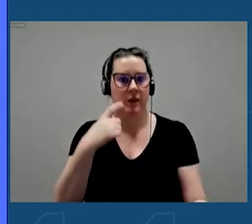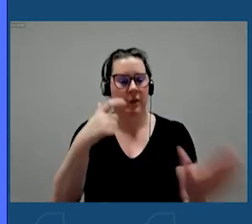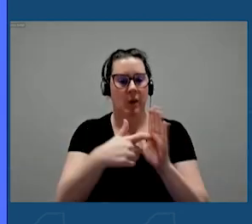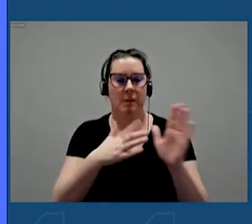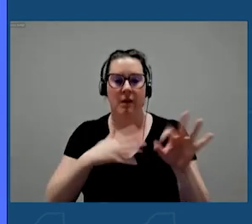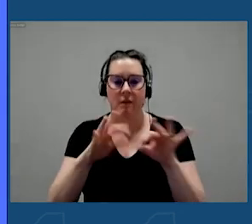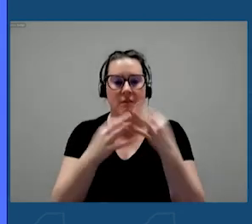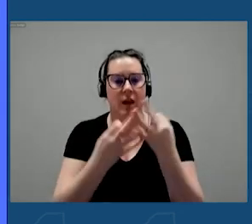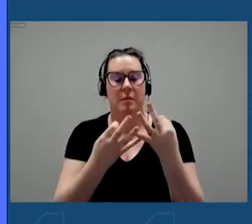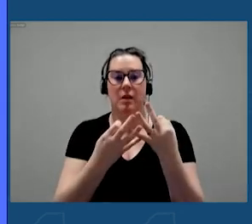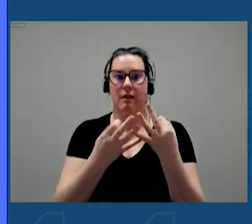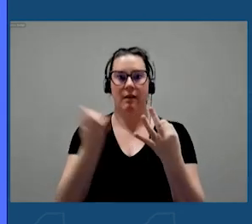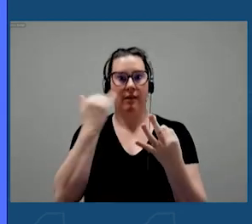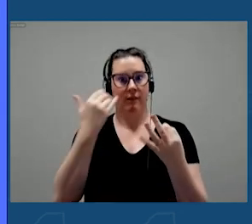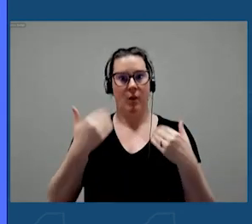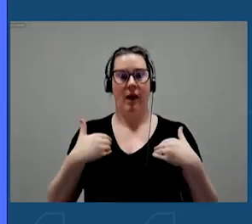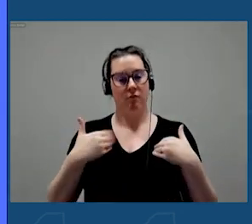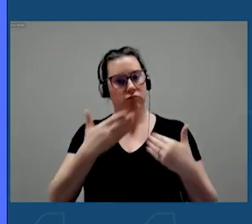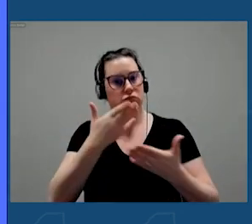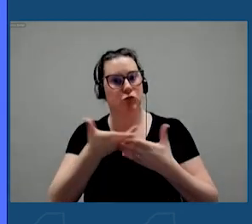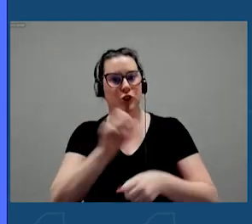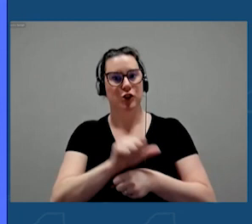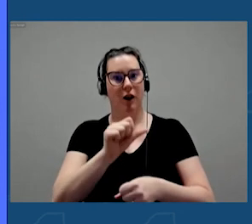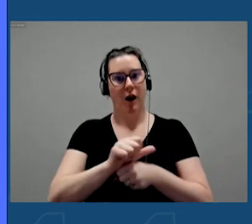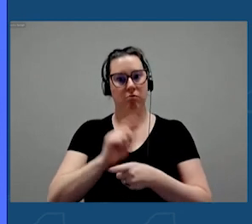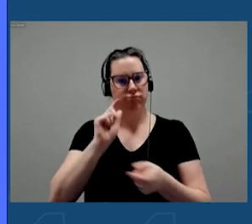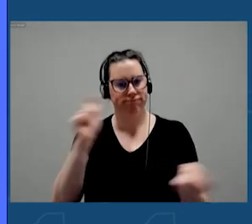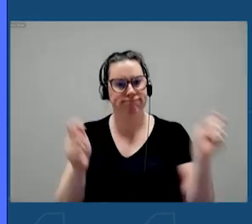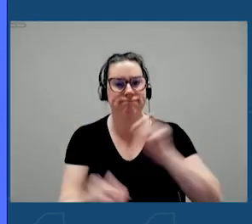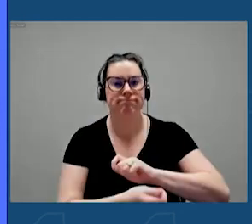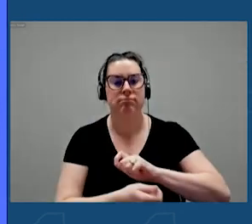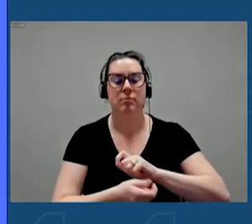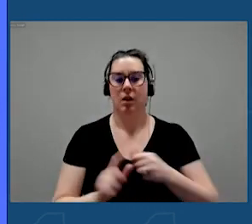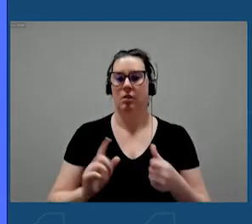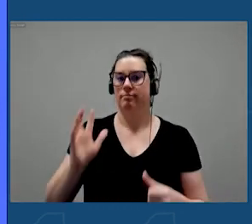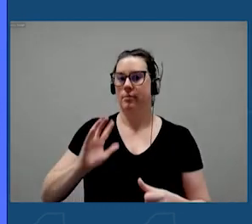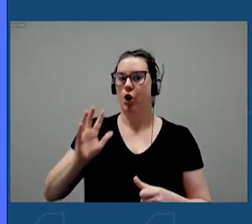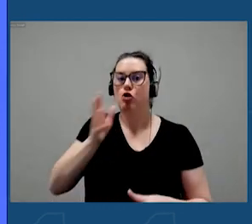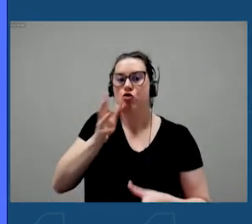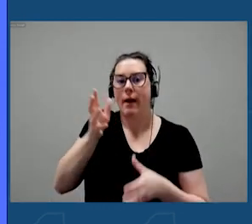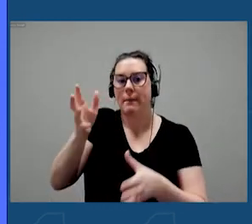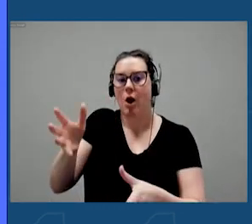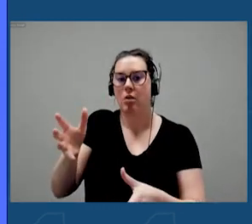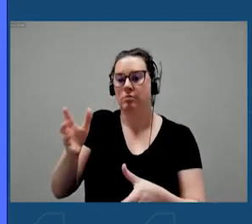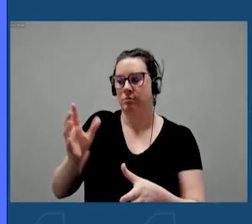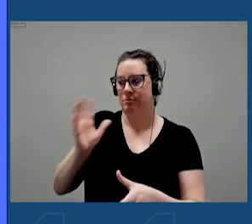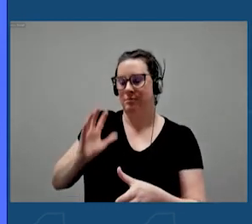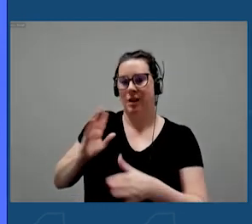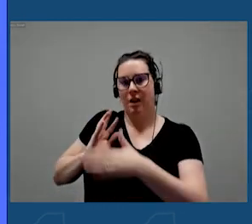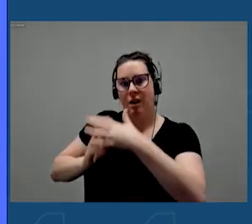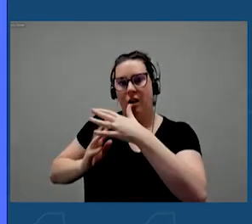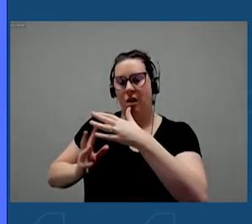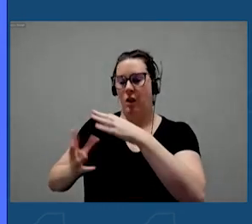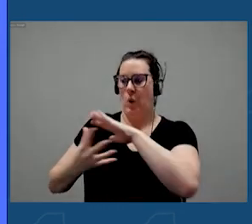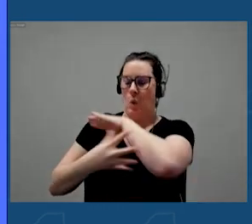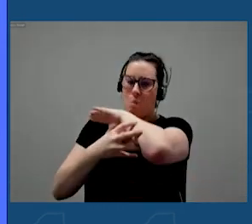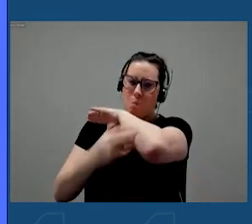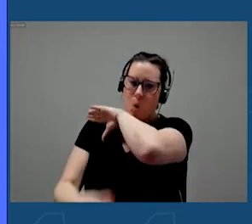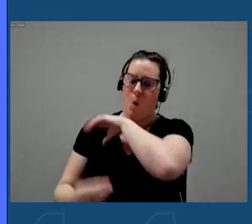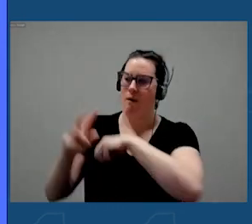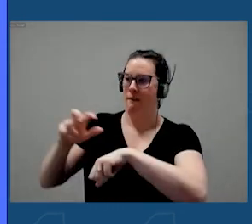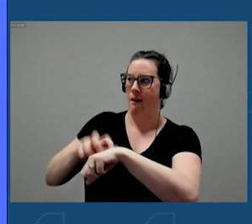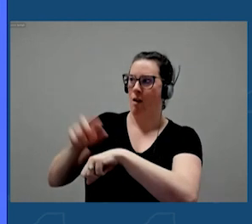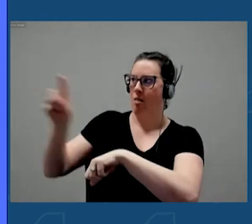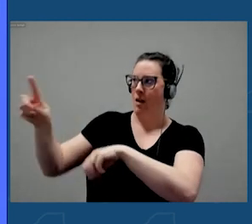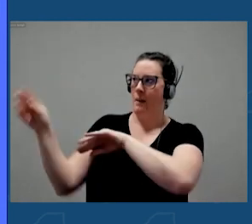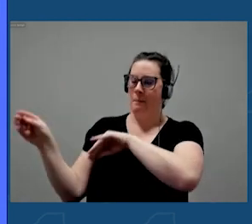job changes everything, where you can go from immigrant grandparents who left tremendous poverty in Ireland to a